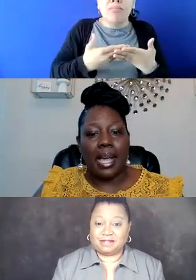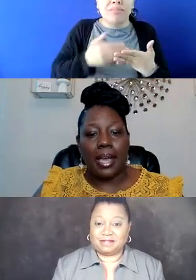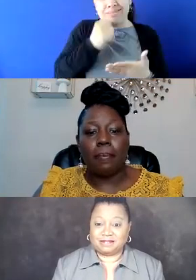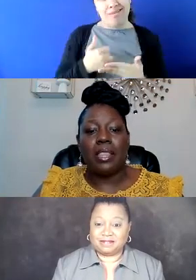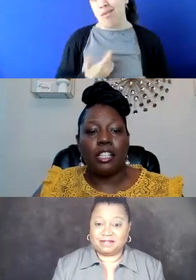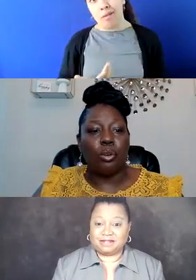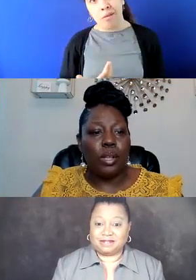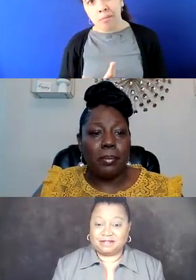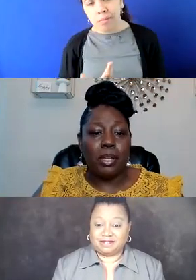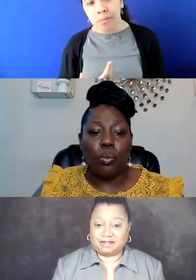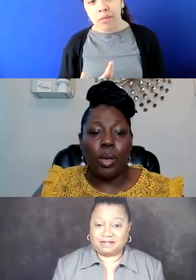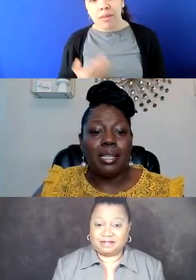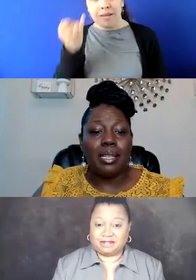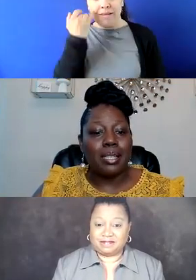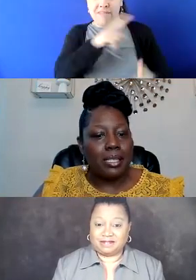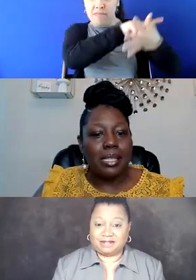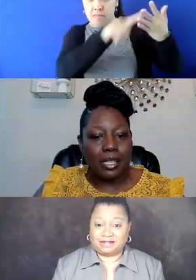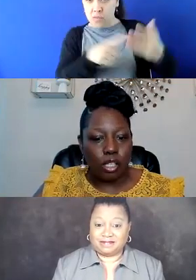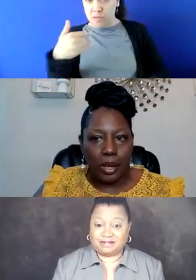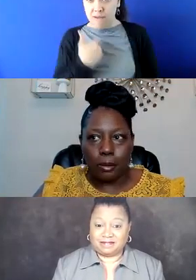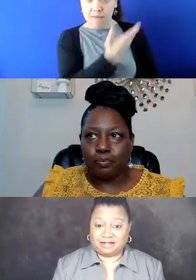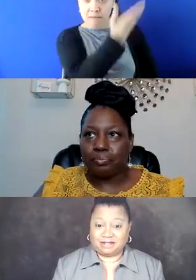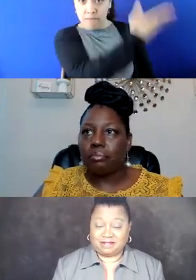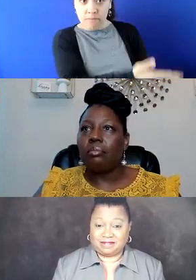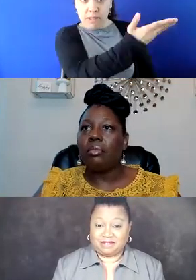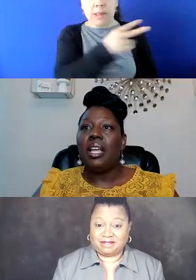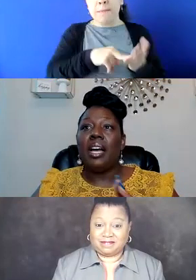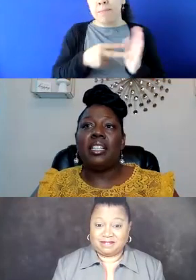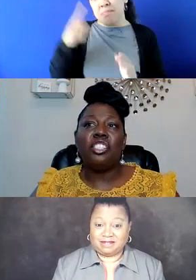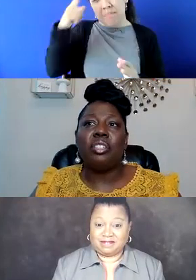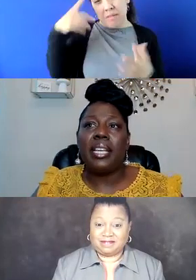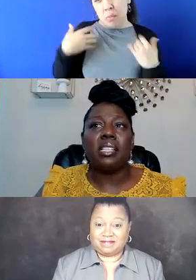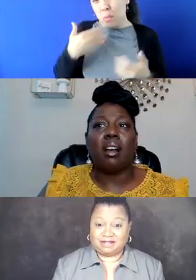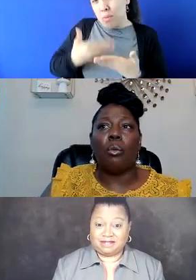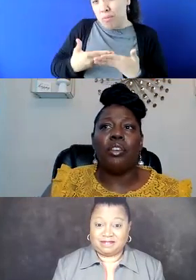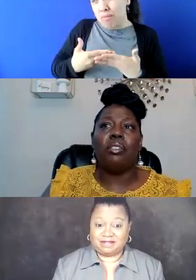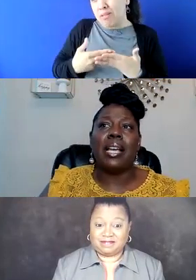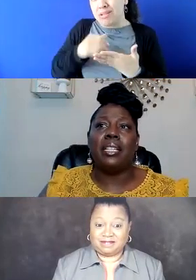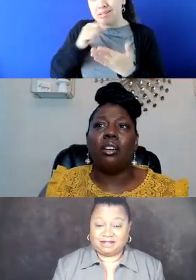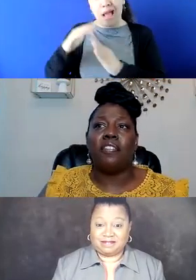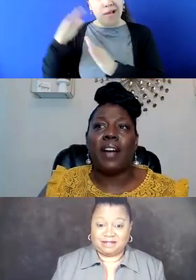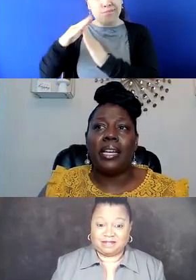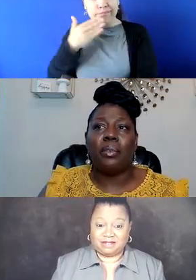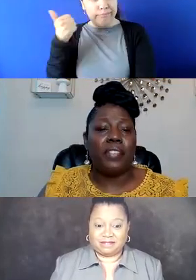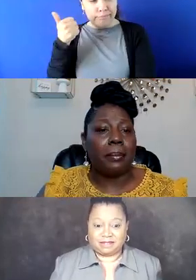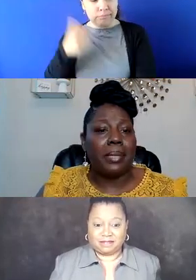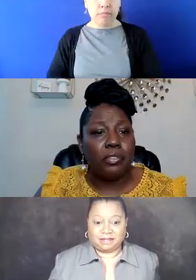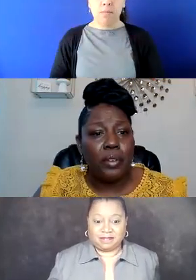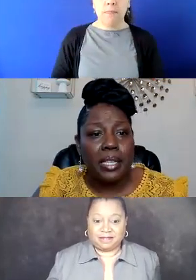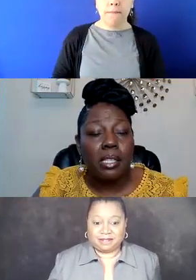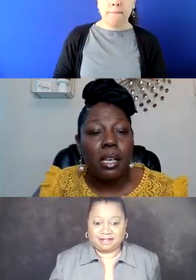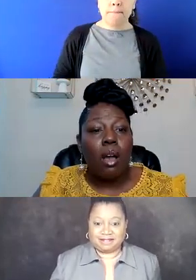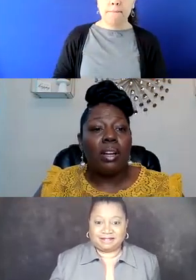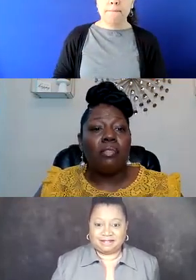is a sign that your mental wellness is not so well. Additional things are, were you yelling or fighting with families